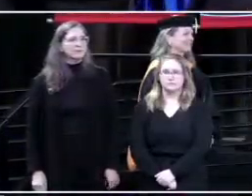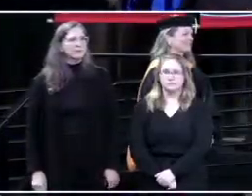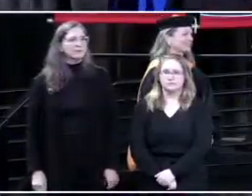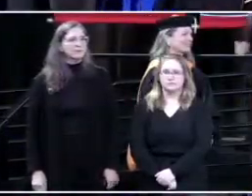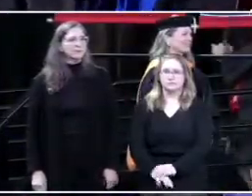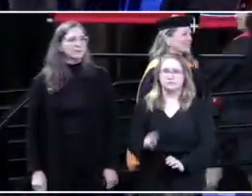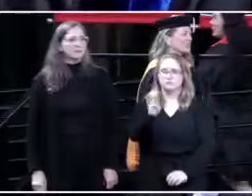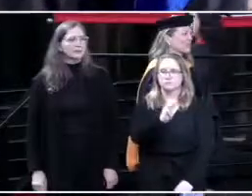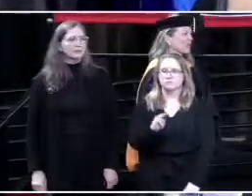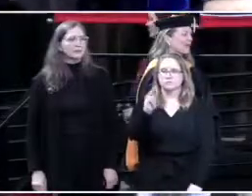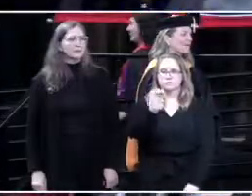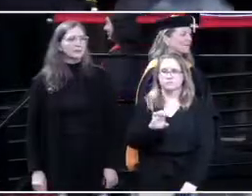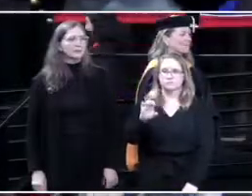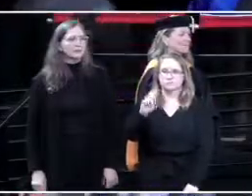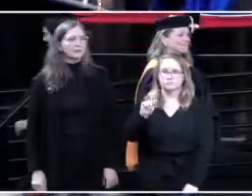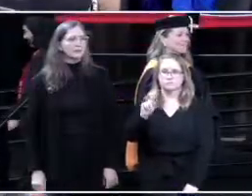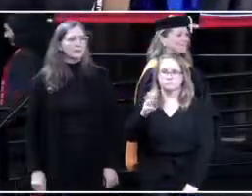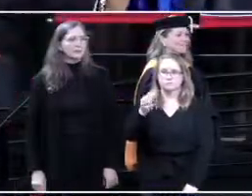Mallory Eloise Turnbull.